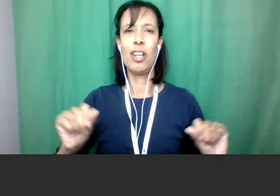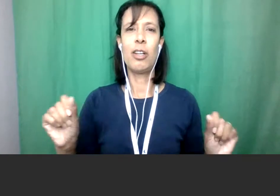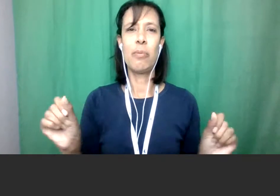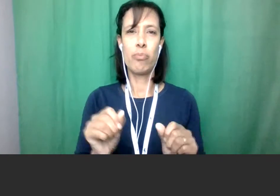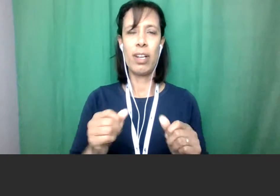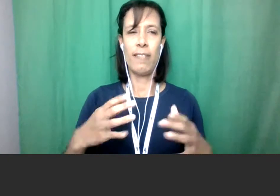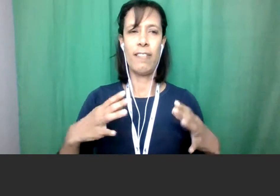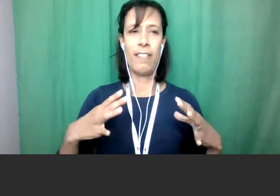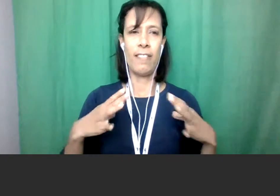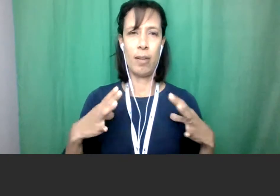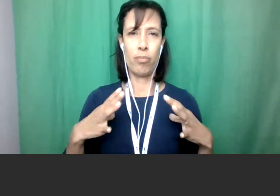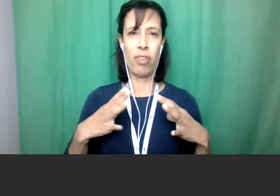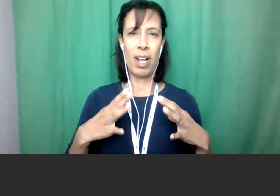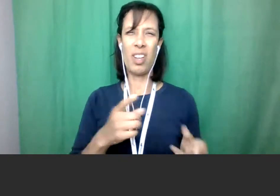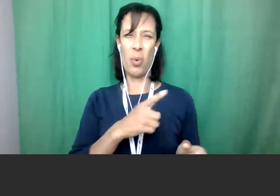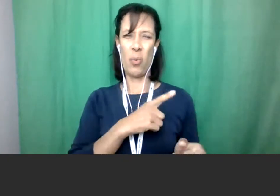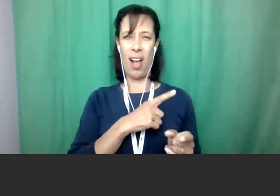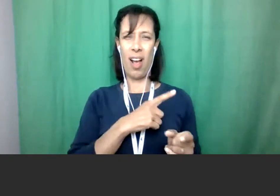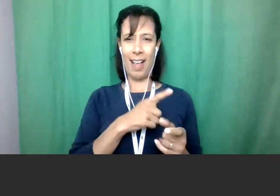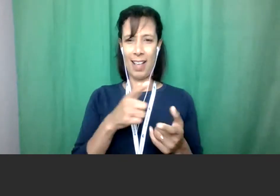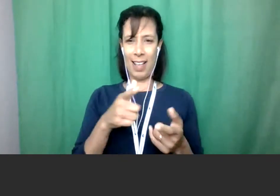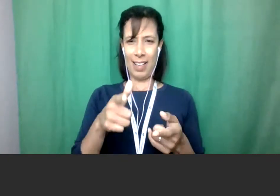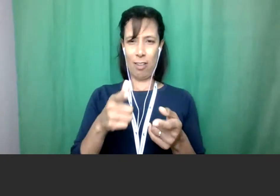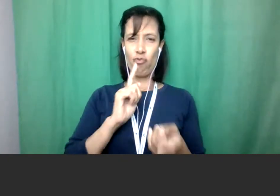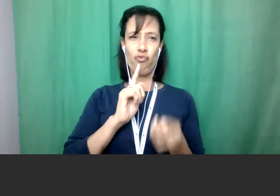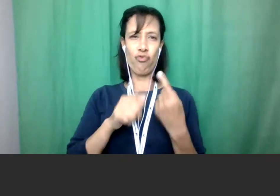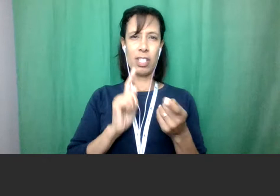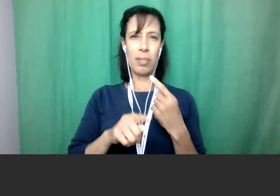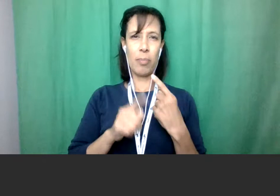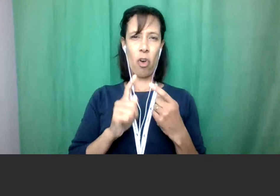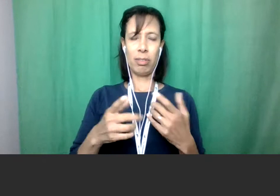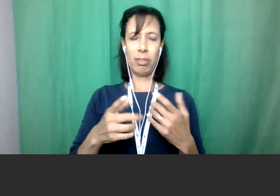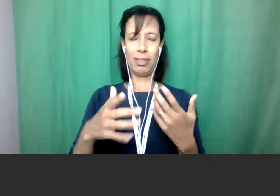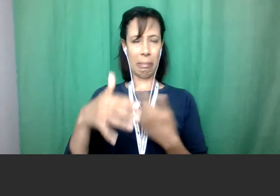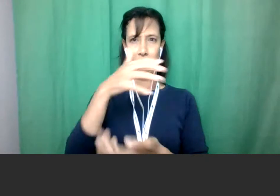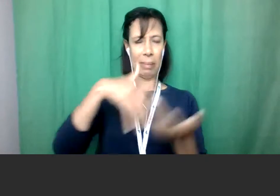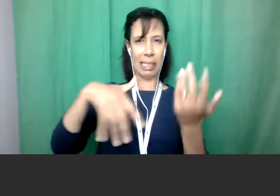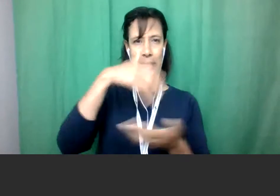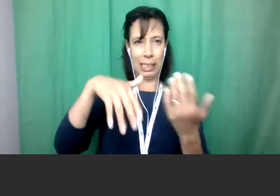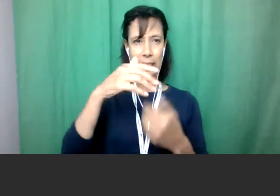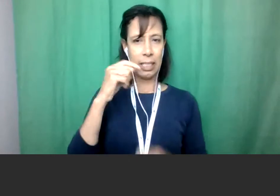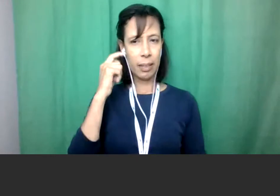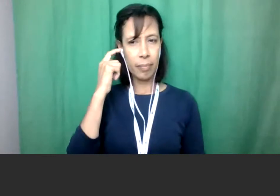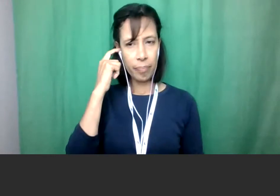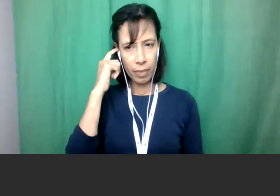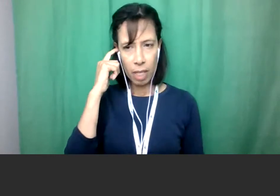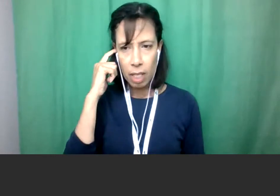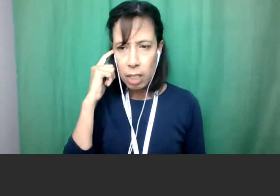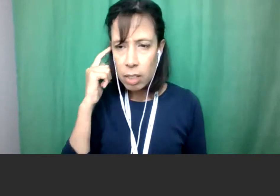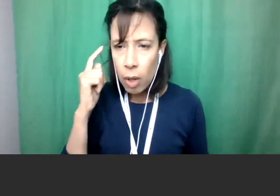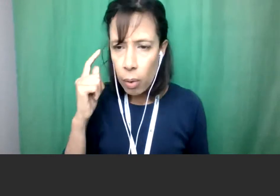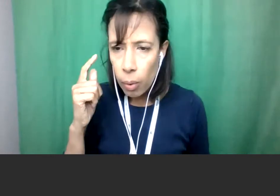mixed response there, but I think in spirit, I won't do it for, it's 10:54